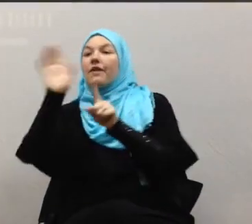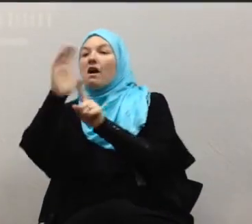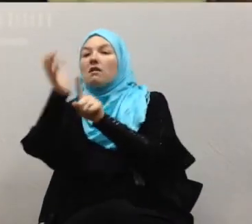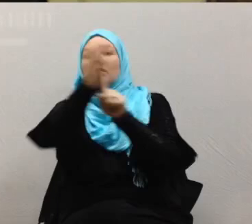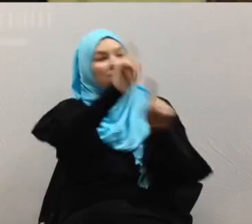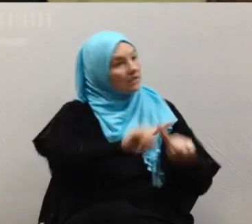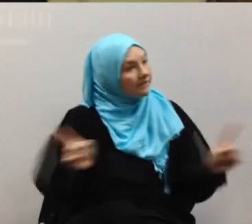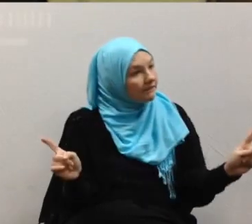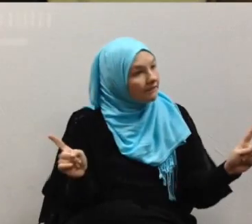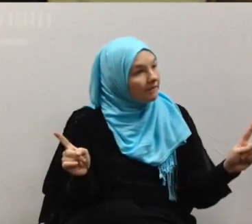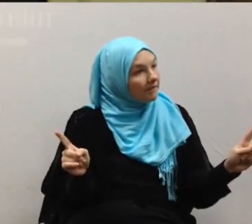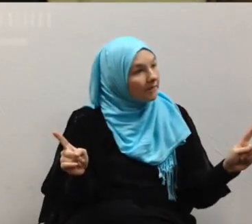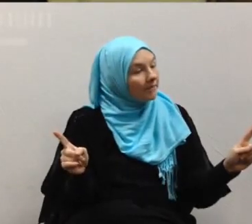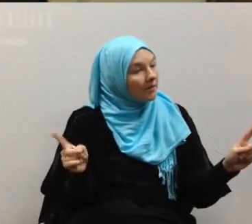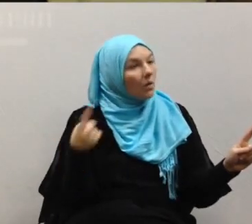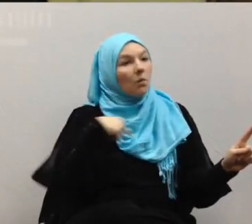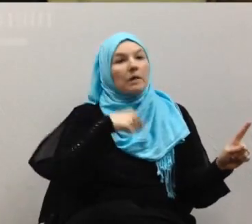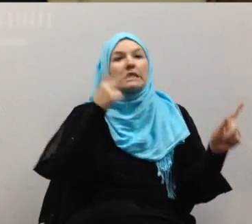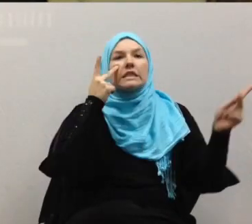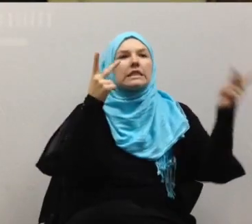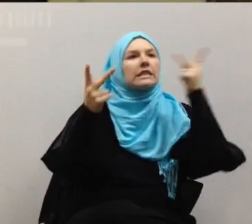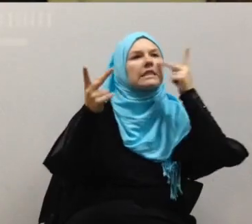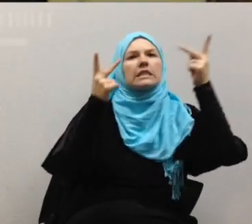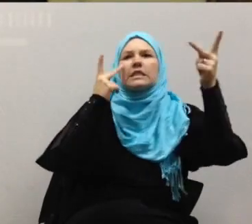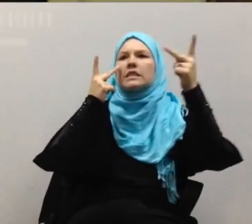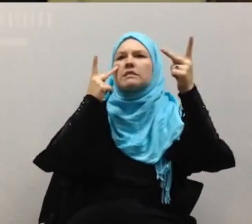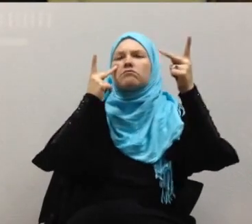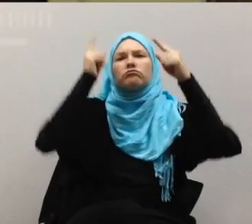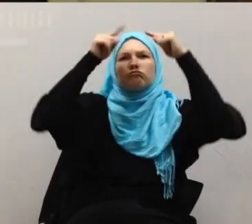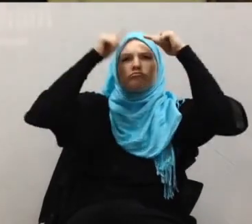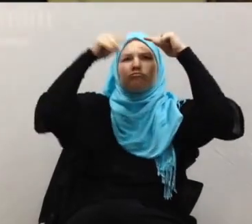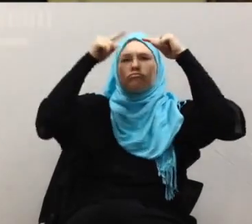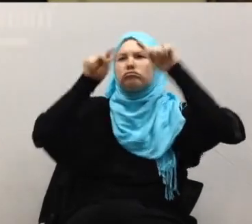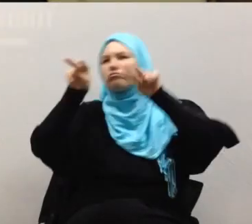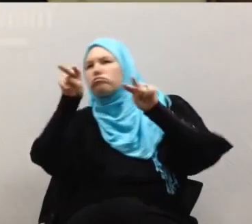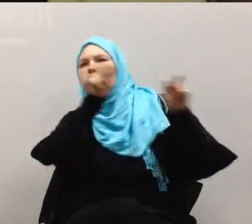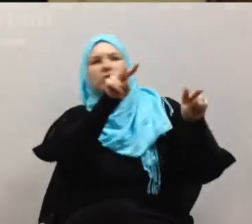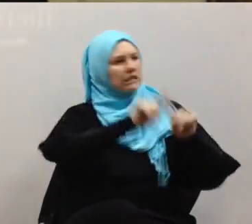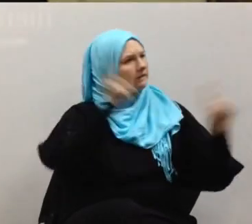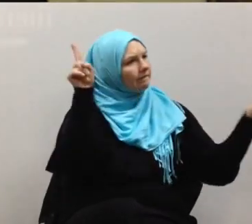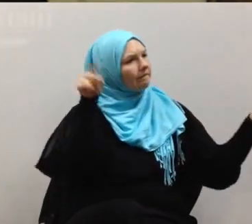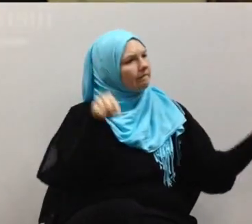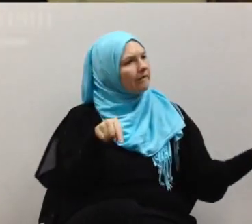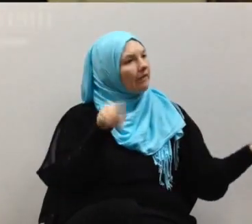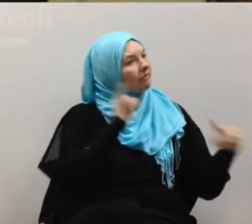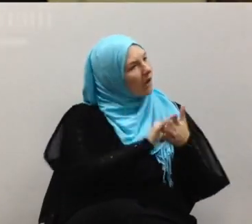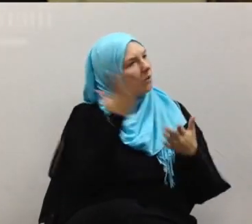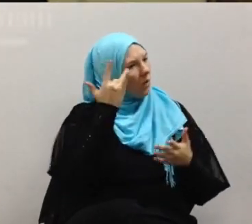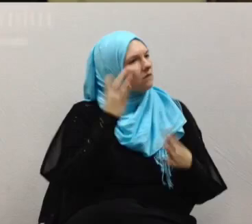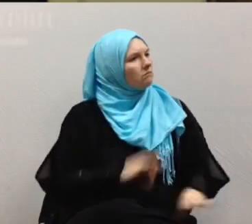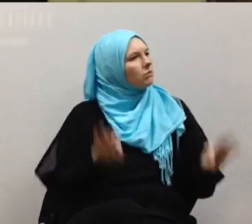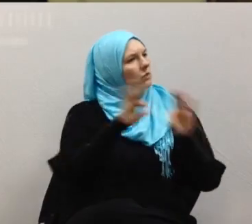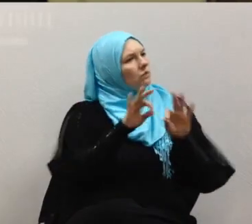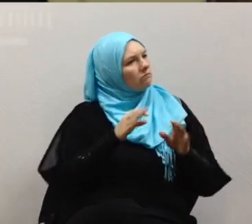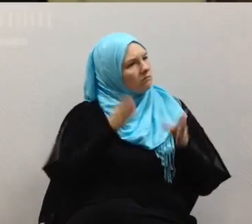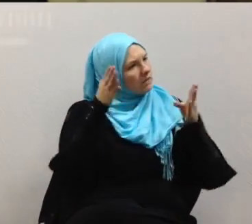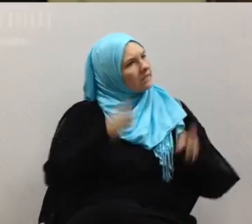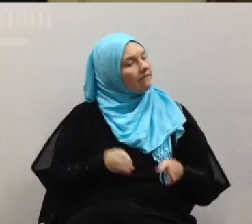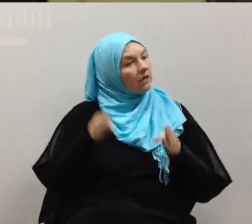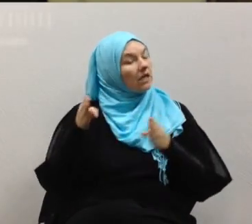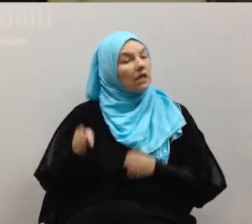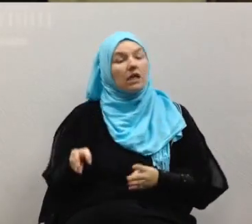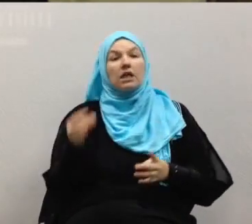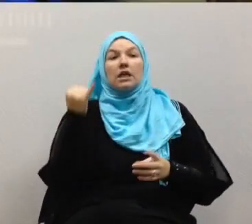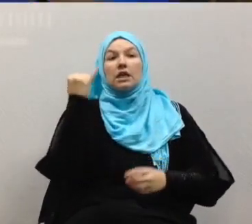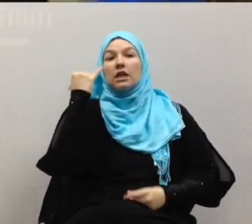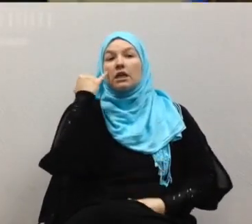we absorb and see and understand things differently. That's why we are different. Whether the dividing